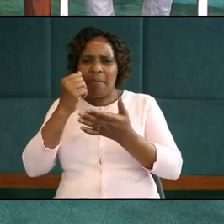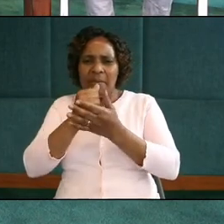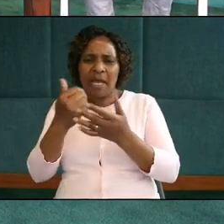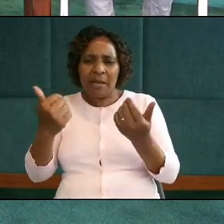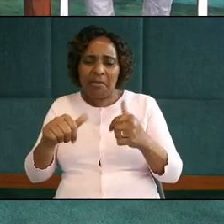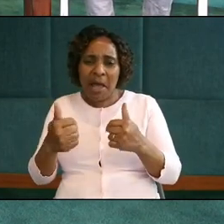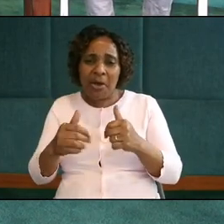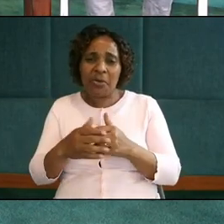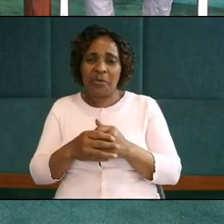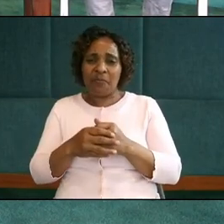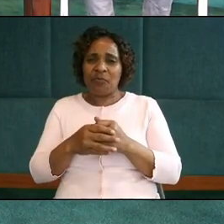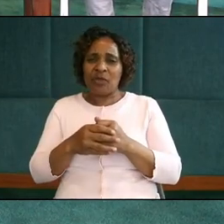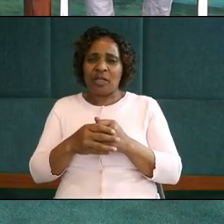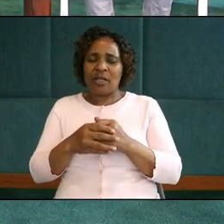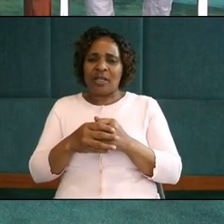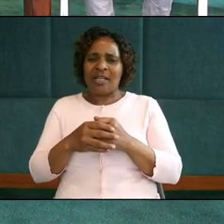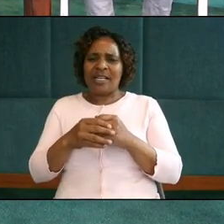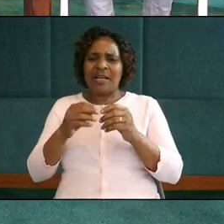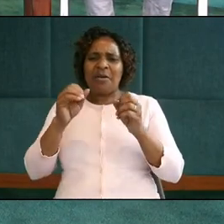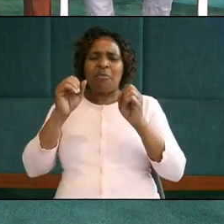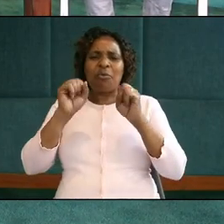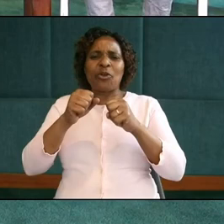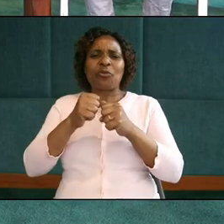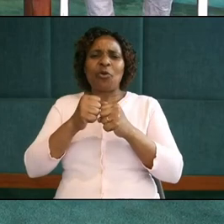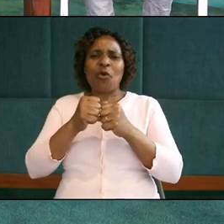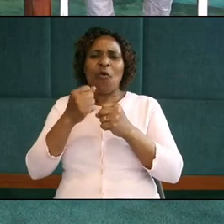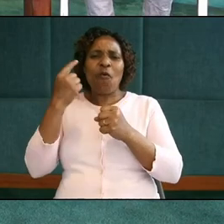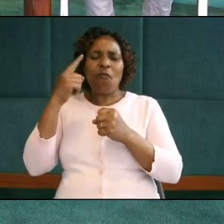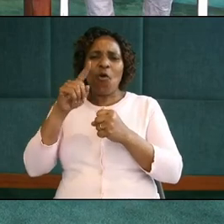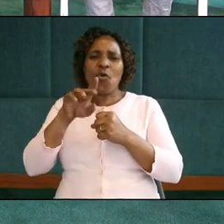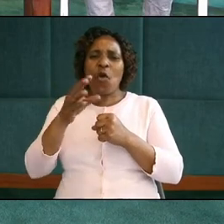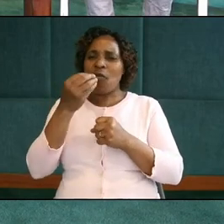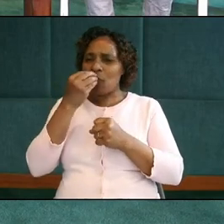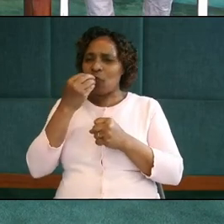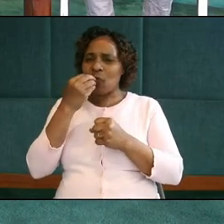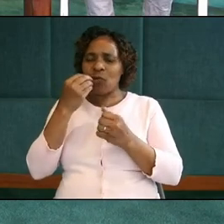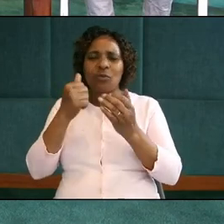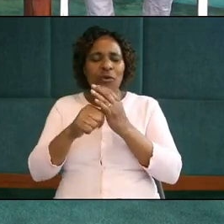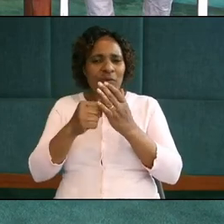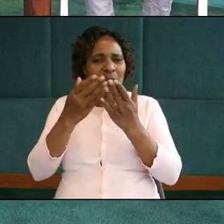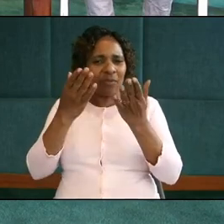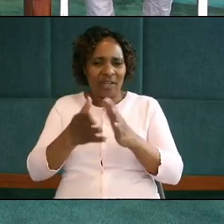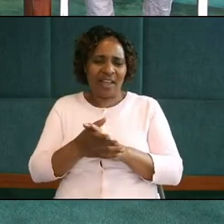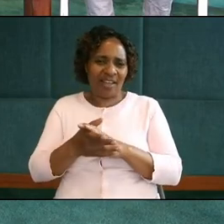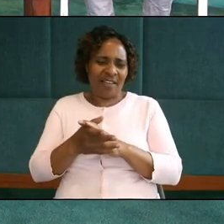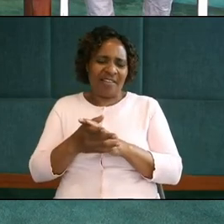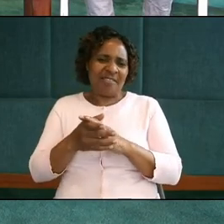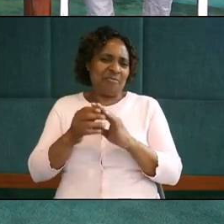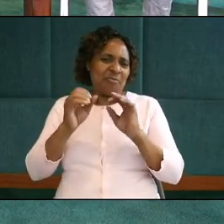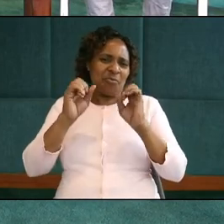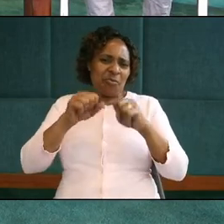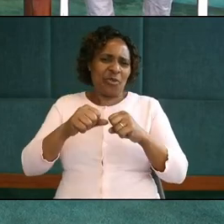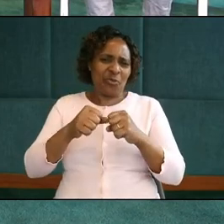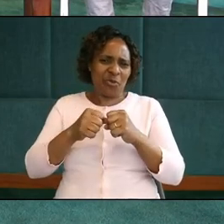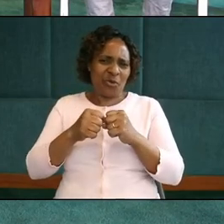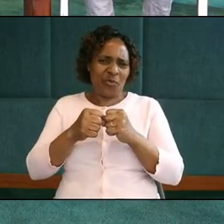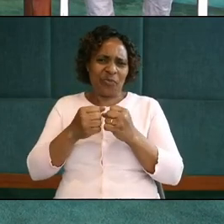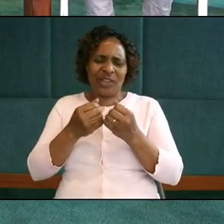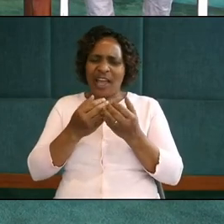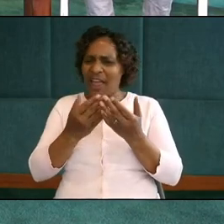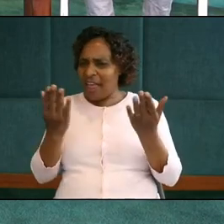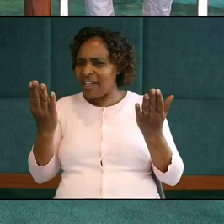say, are there any consequences for not praying for your food? I think the thing would be, it's like, are there any,